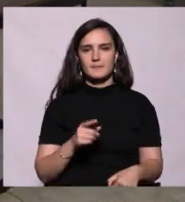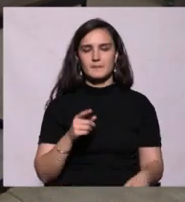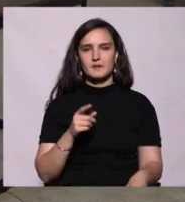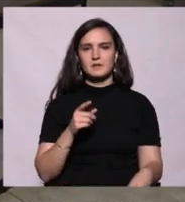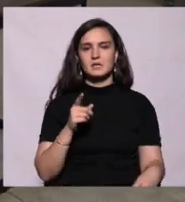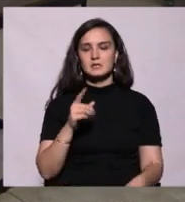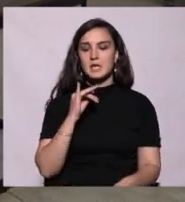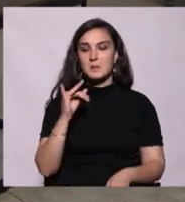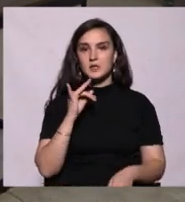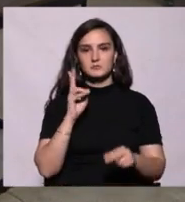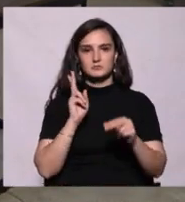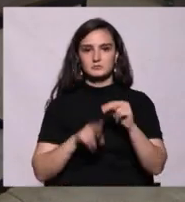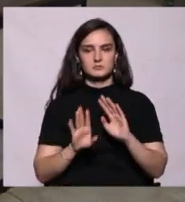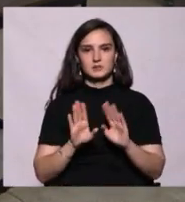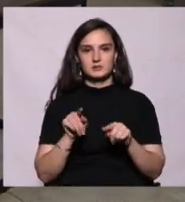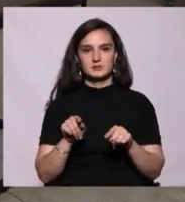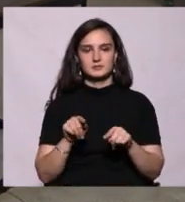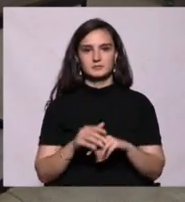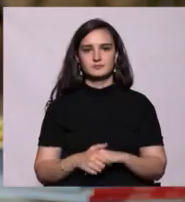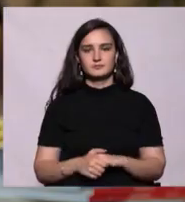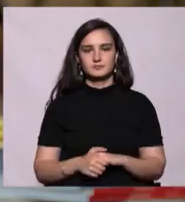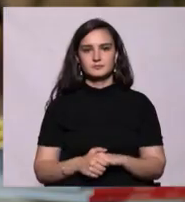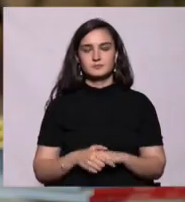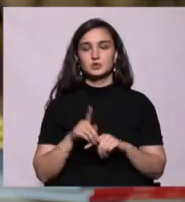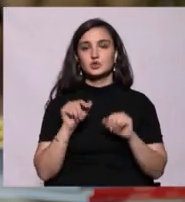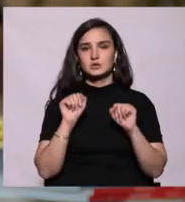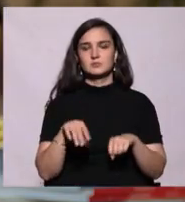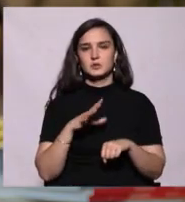in the conversation, Definitely not. but it